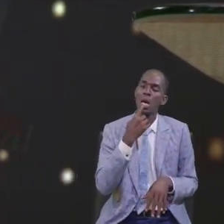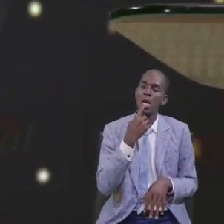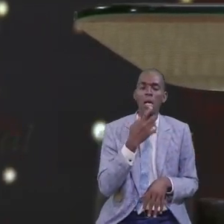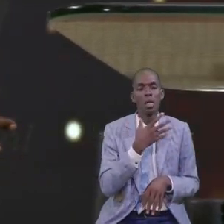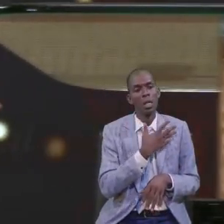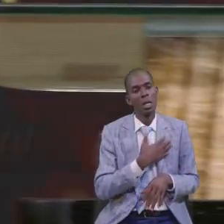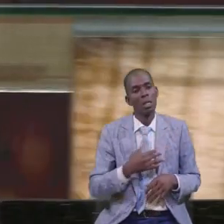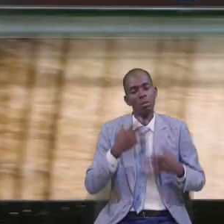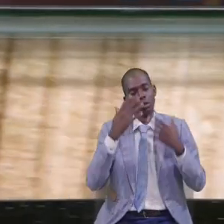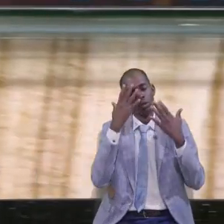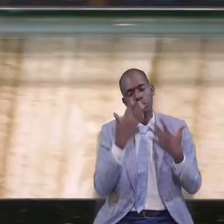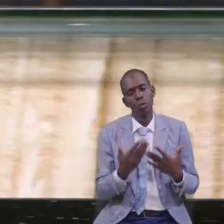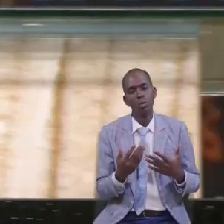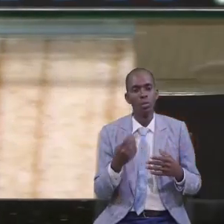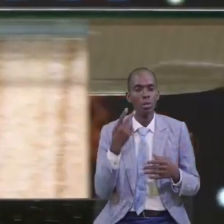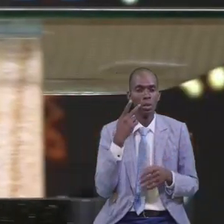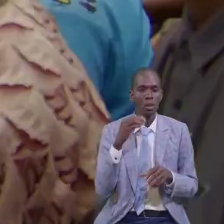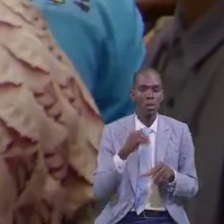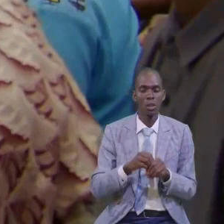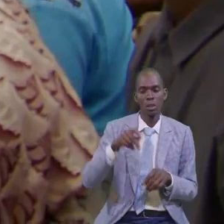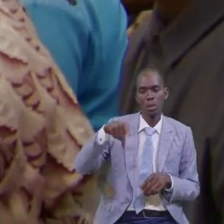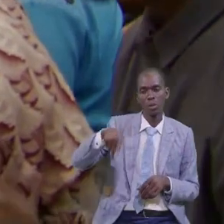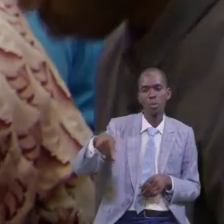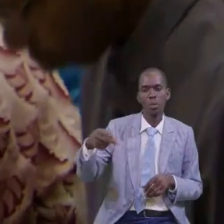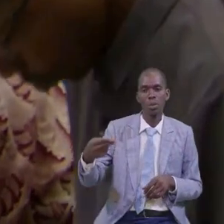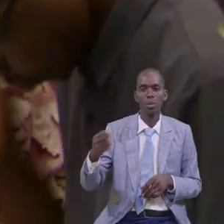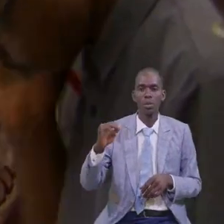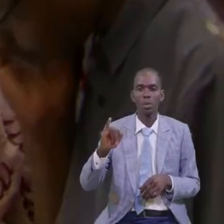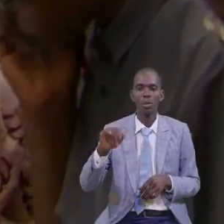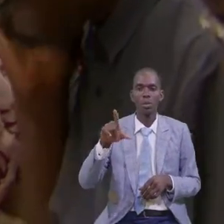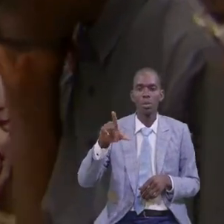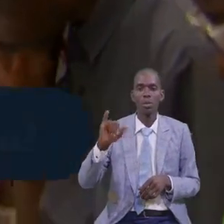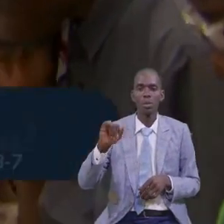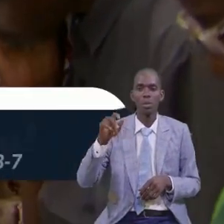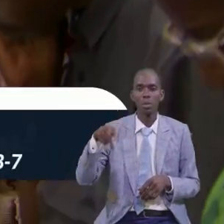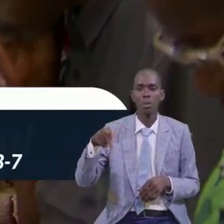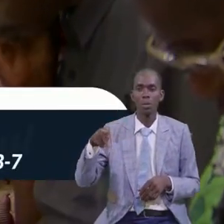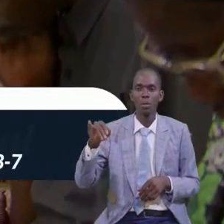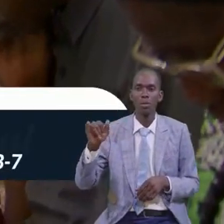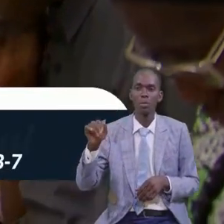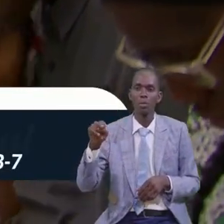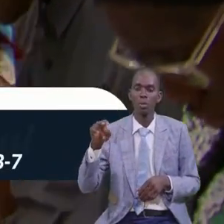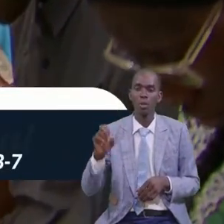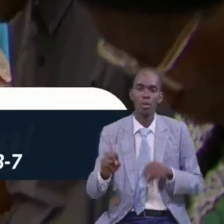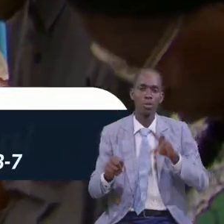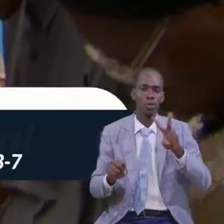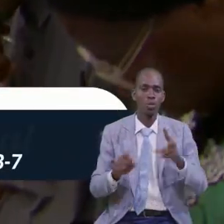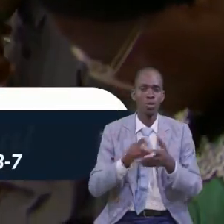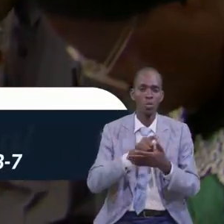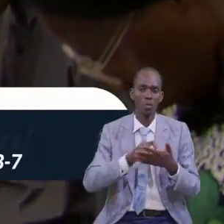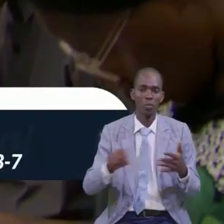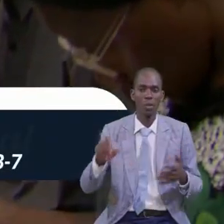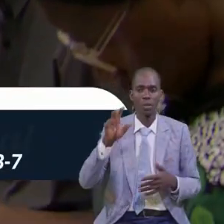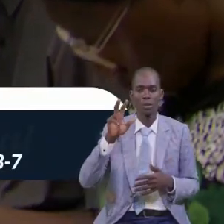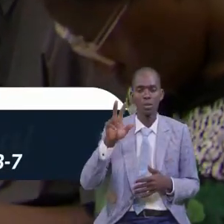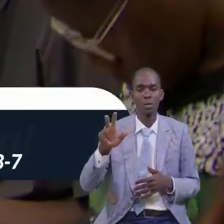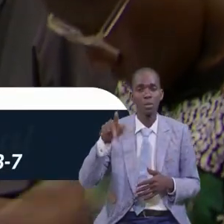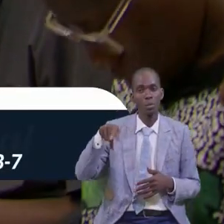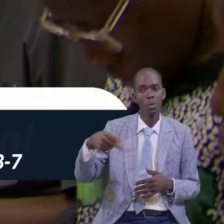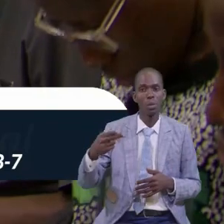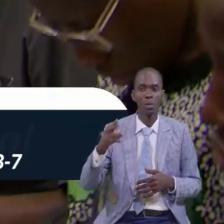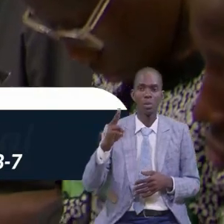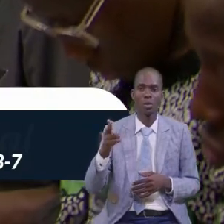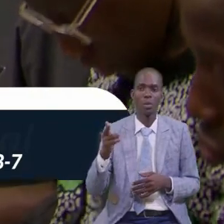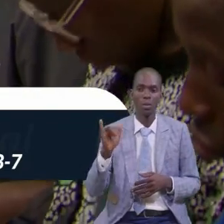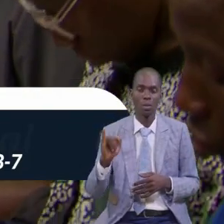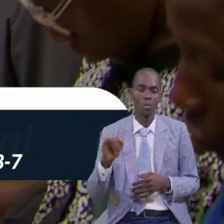teeth. Philippians chapter 2. I'm reading here from verse 3. It says in Philippians chapter 2, talking to